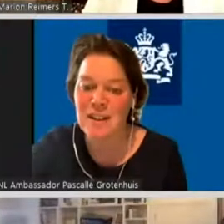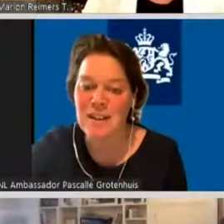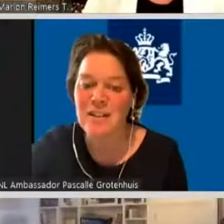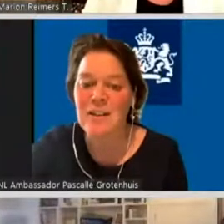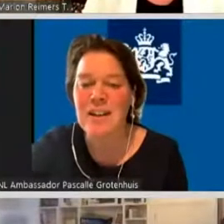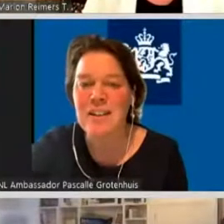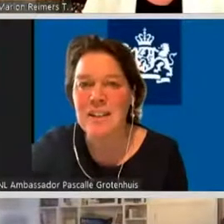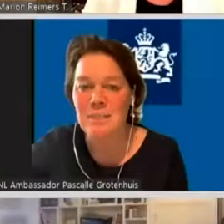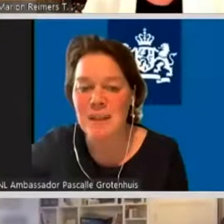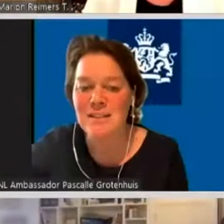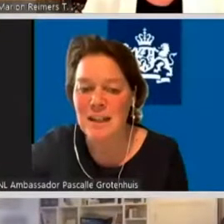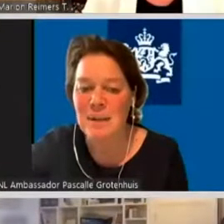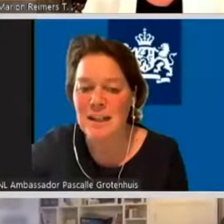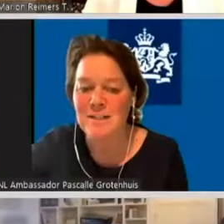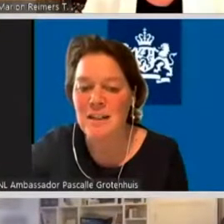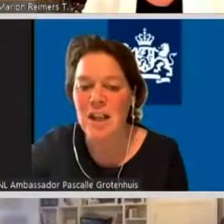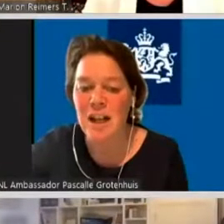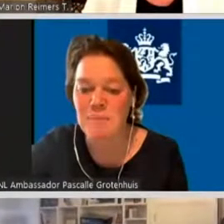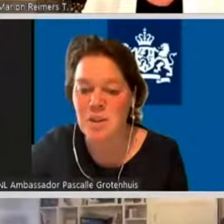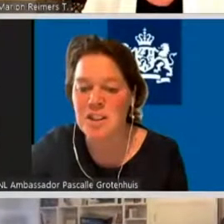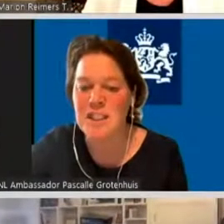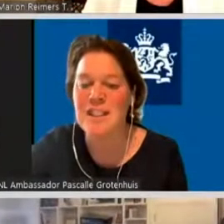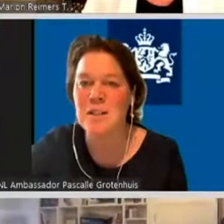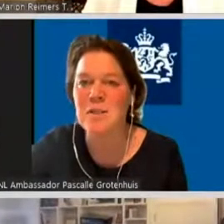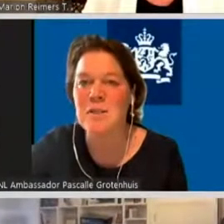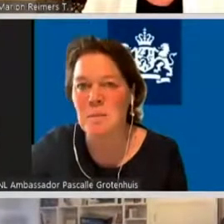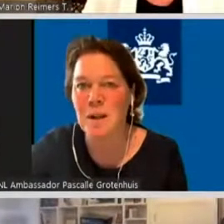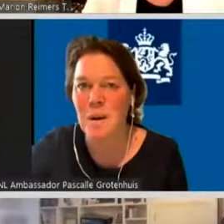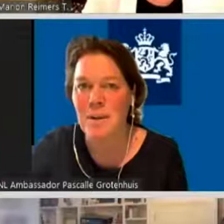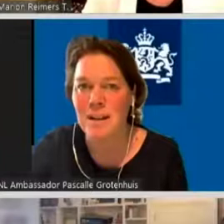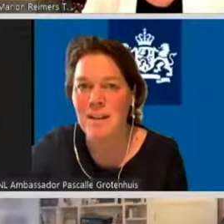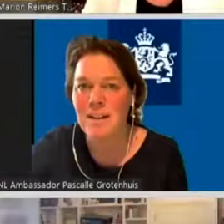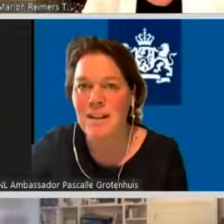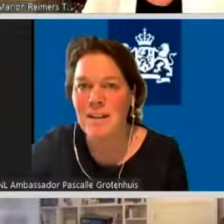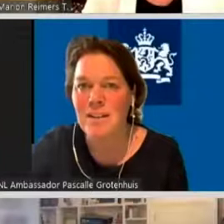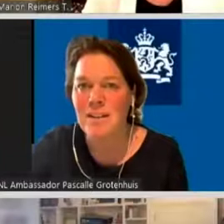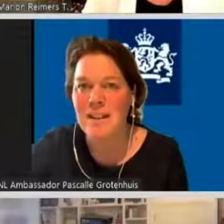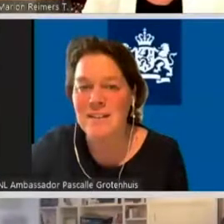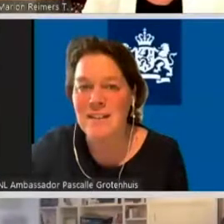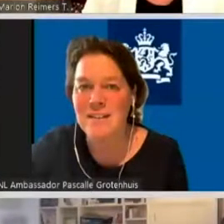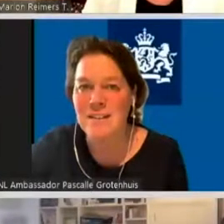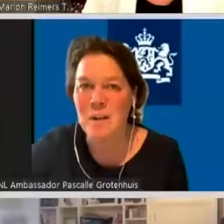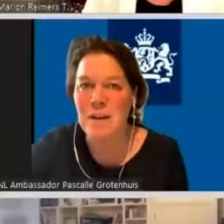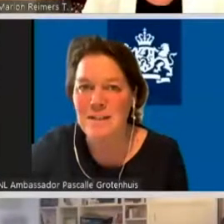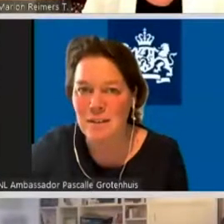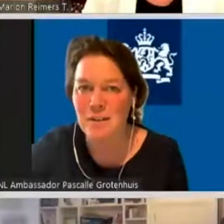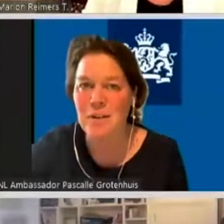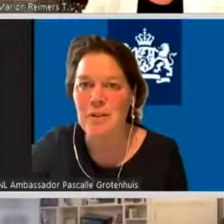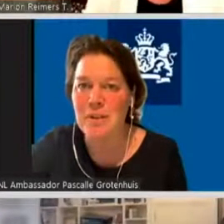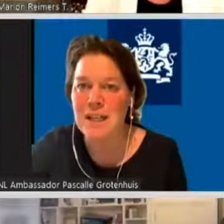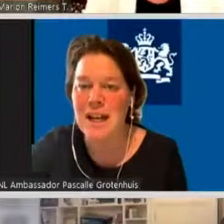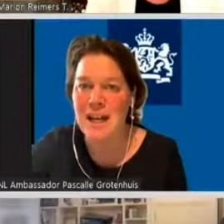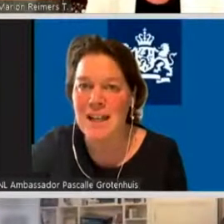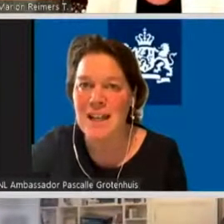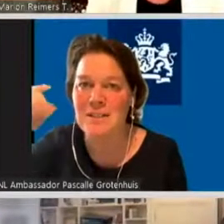So I think that the biggest setback is that online misogyny is used as a political weapon. So it's the combination of the social